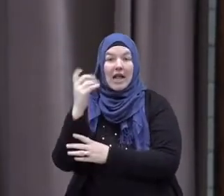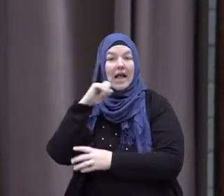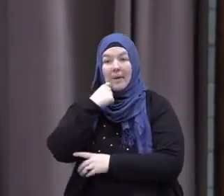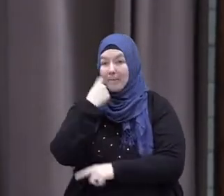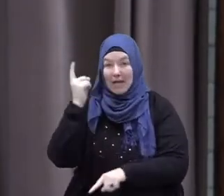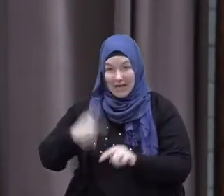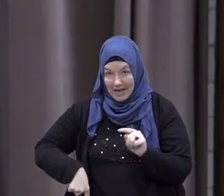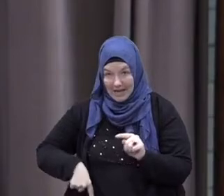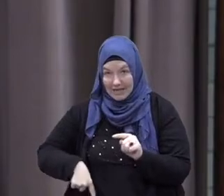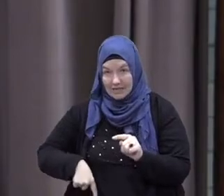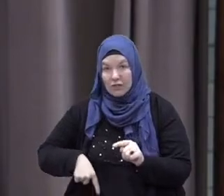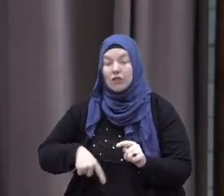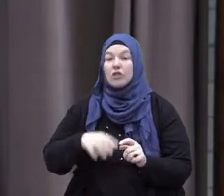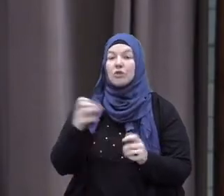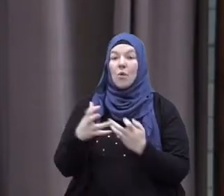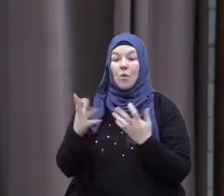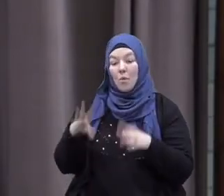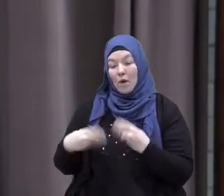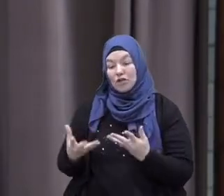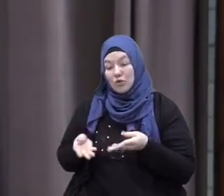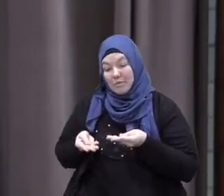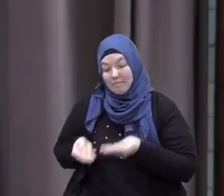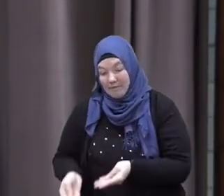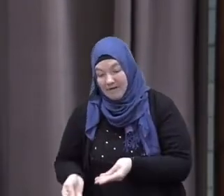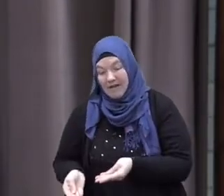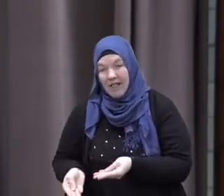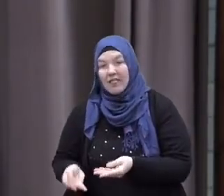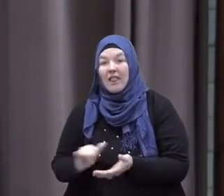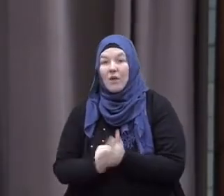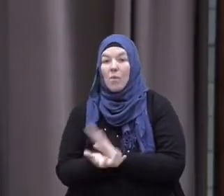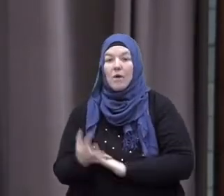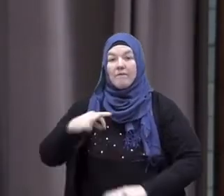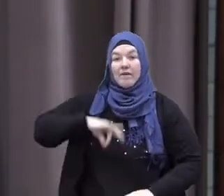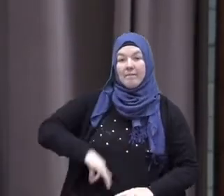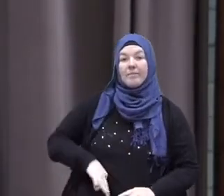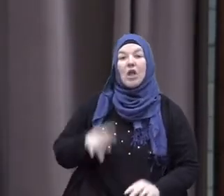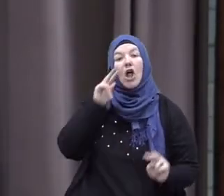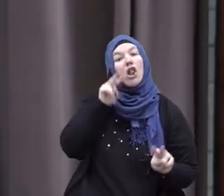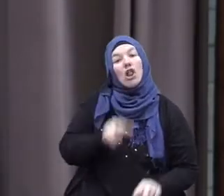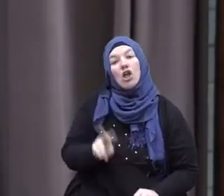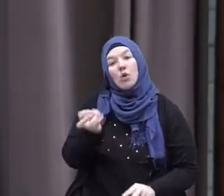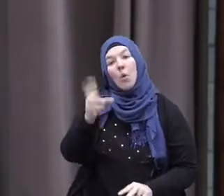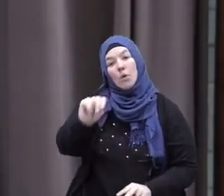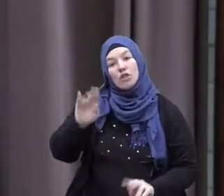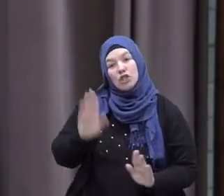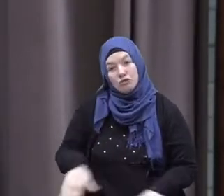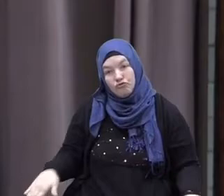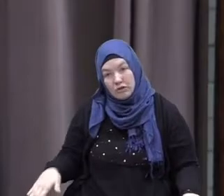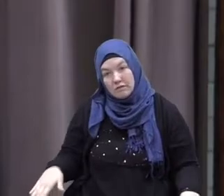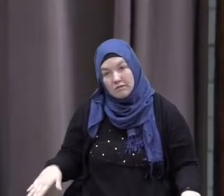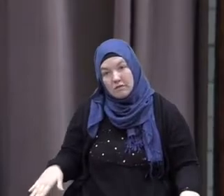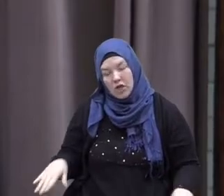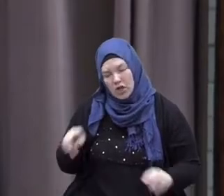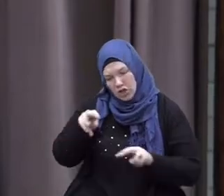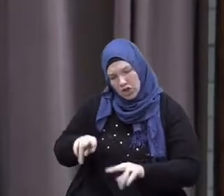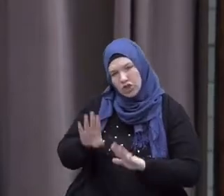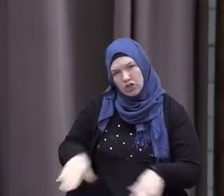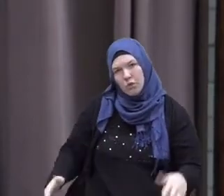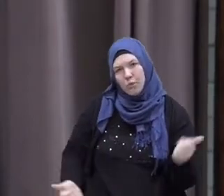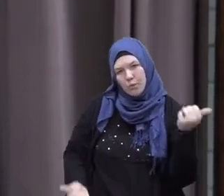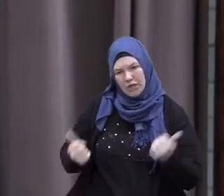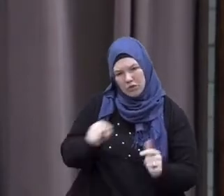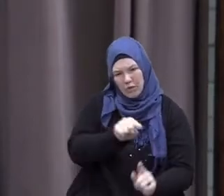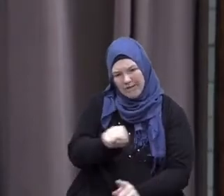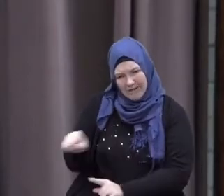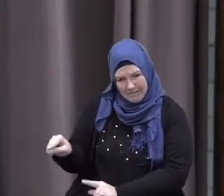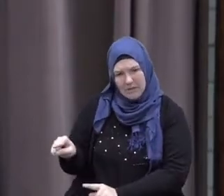what you sow. So if you look at your own children and ask yourself, which one of